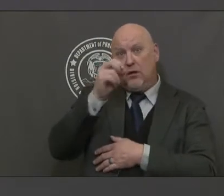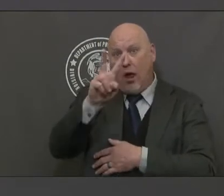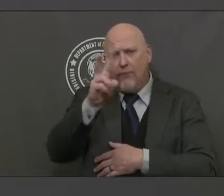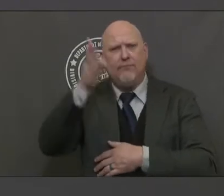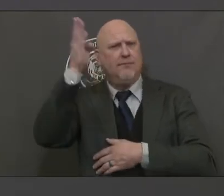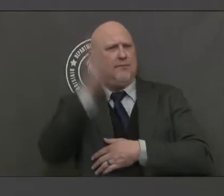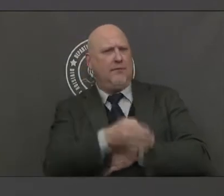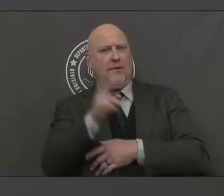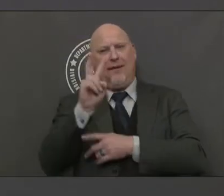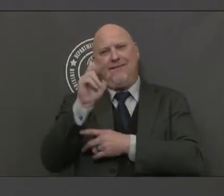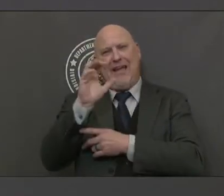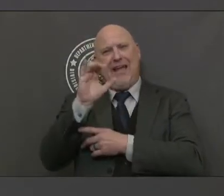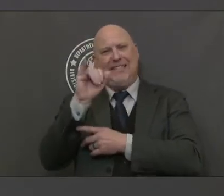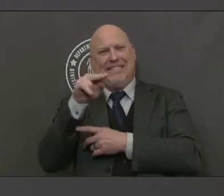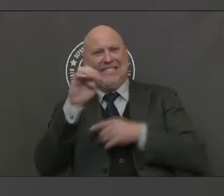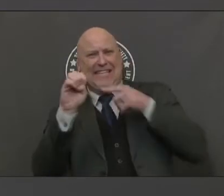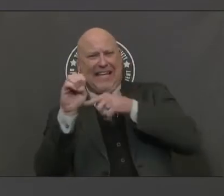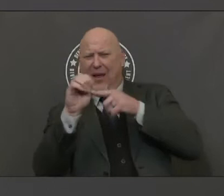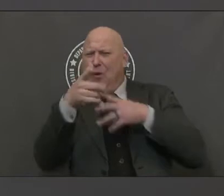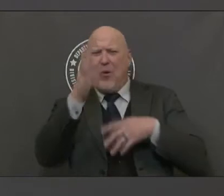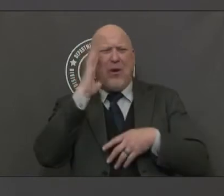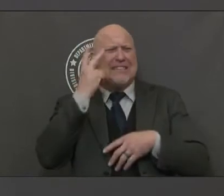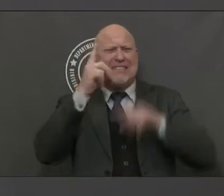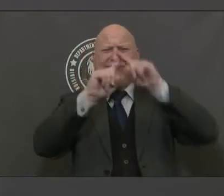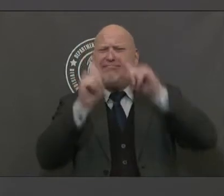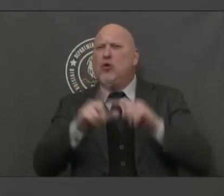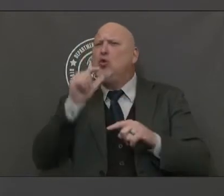one specifically,